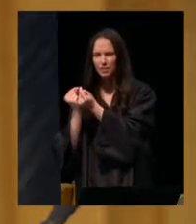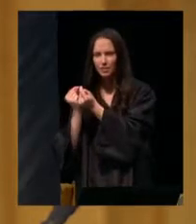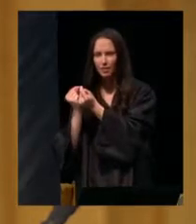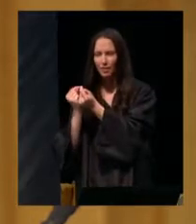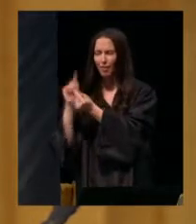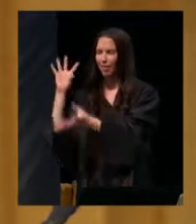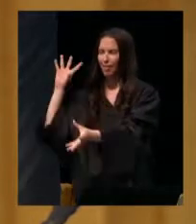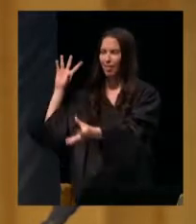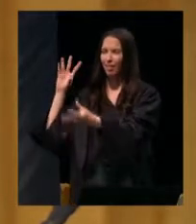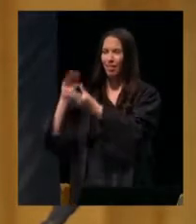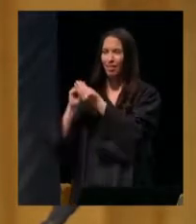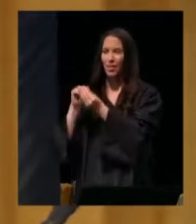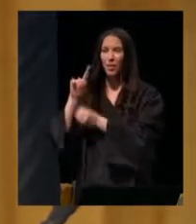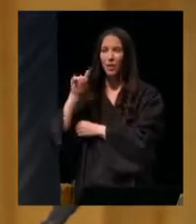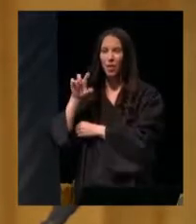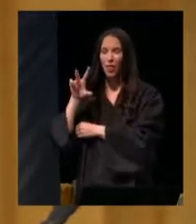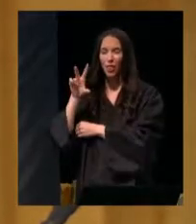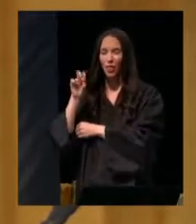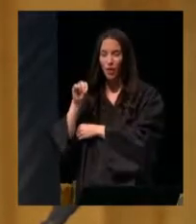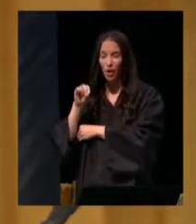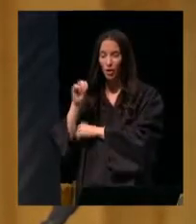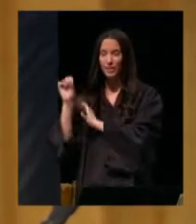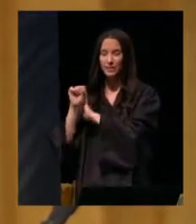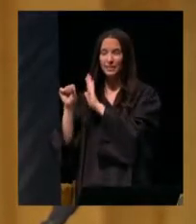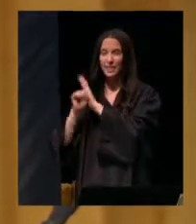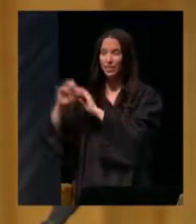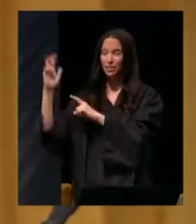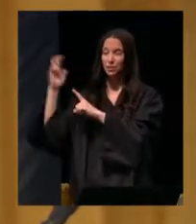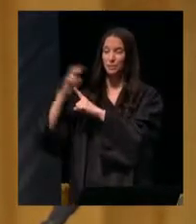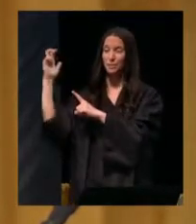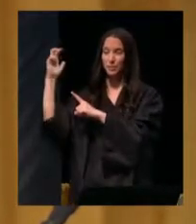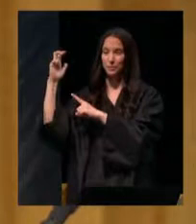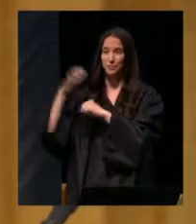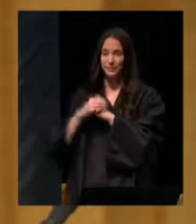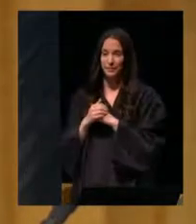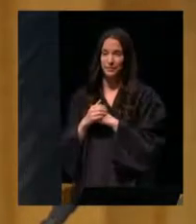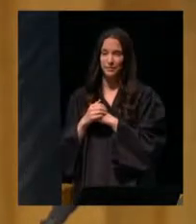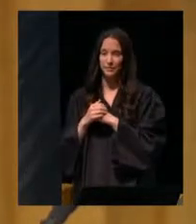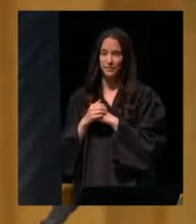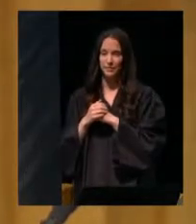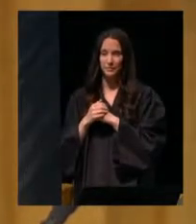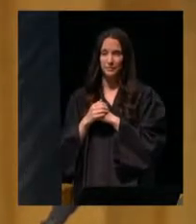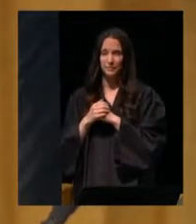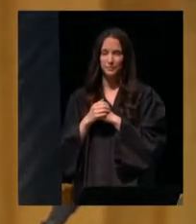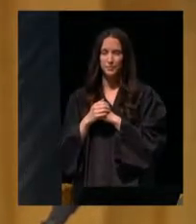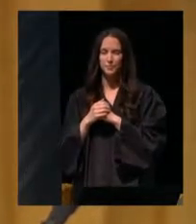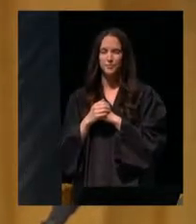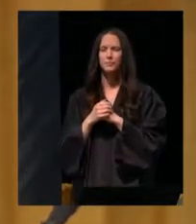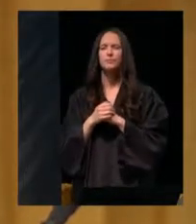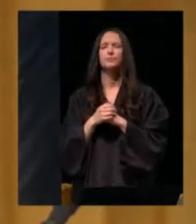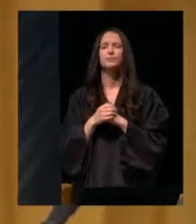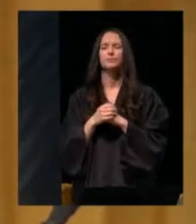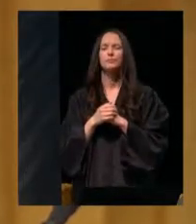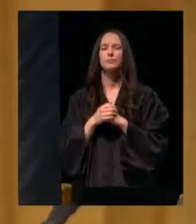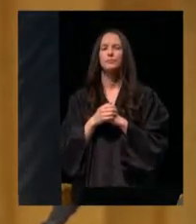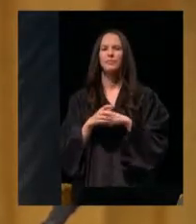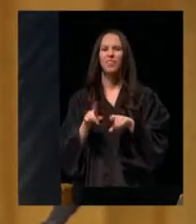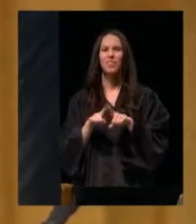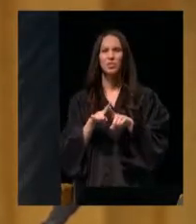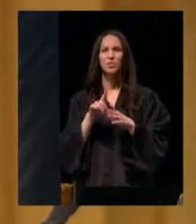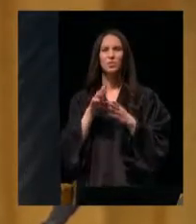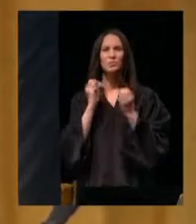over 130 state championships. In addition to this, many students hold